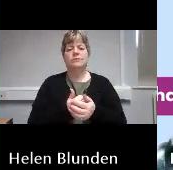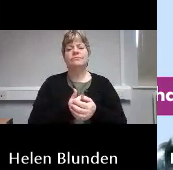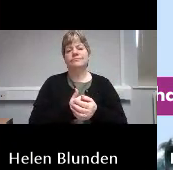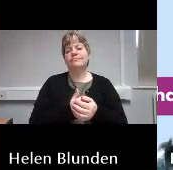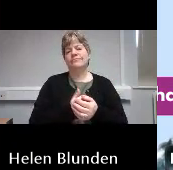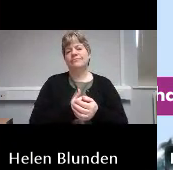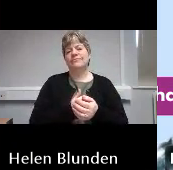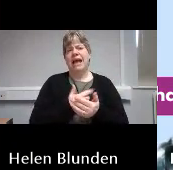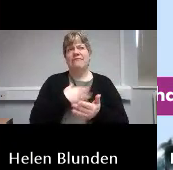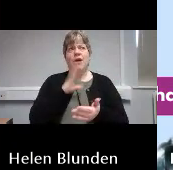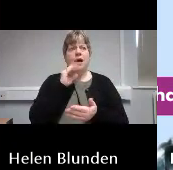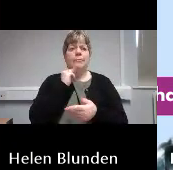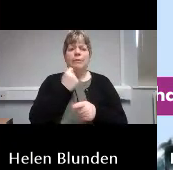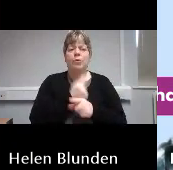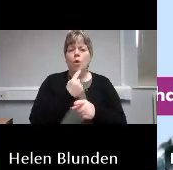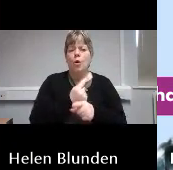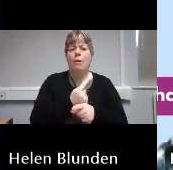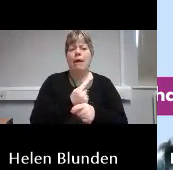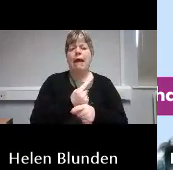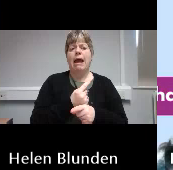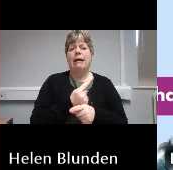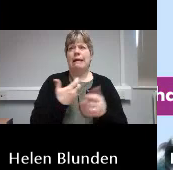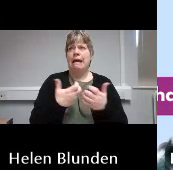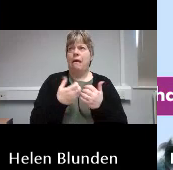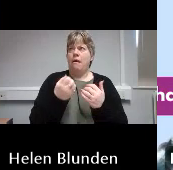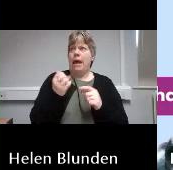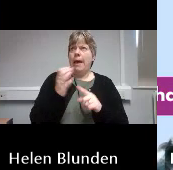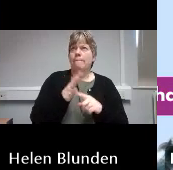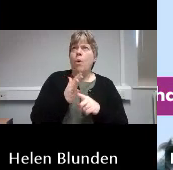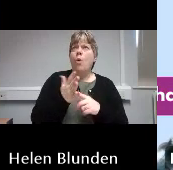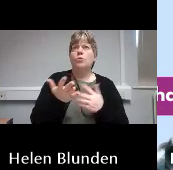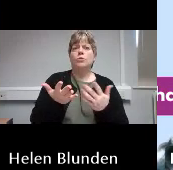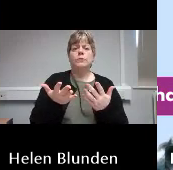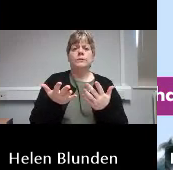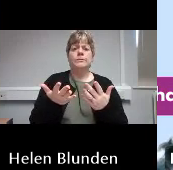young people talk about how important it is that they